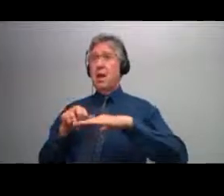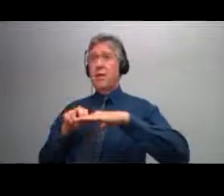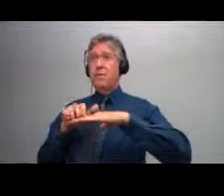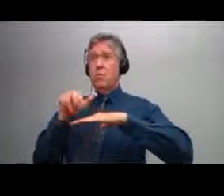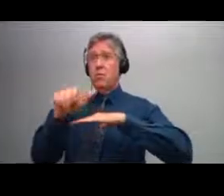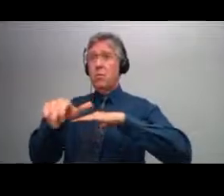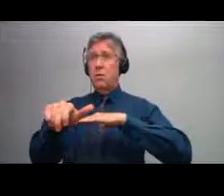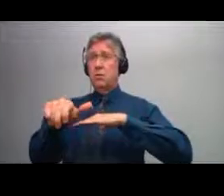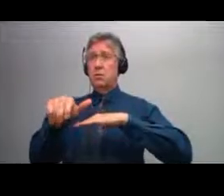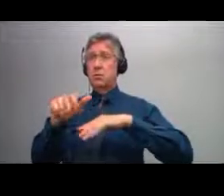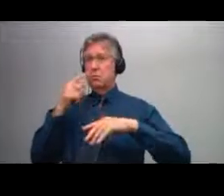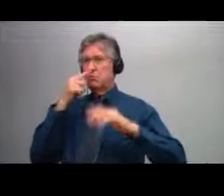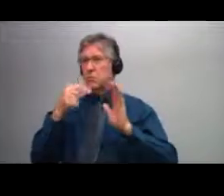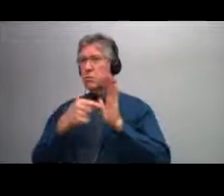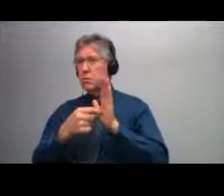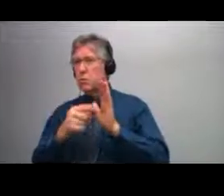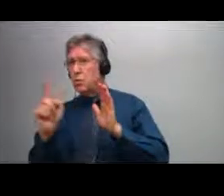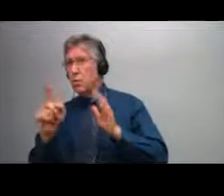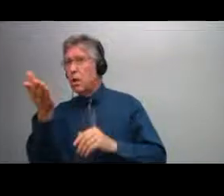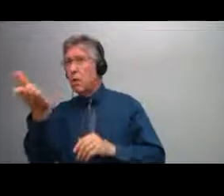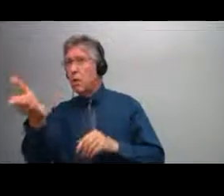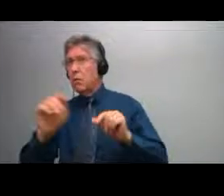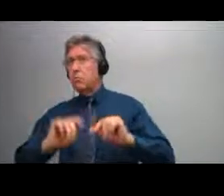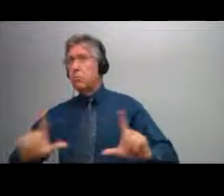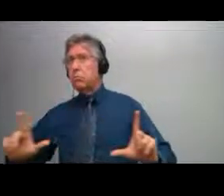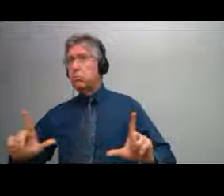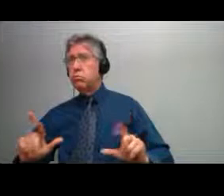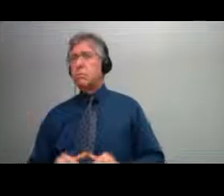those on this exhibit.